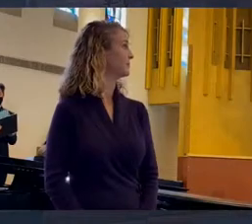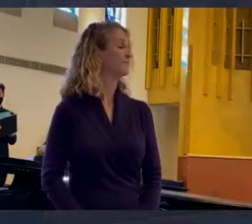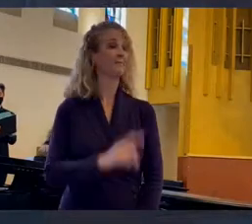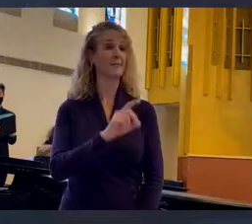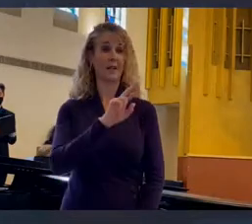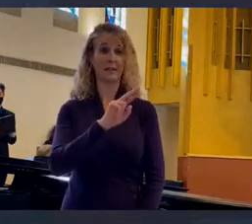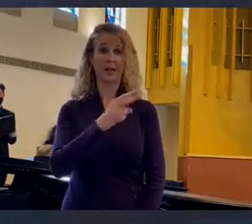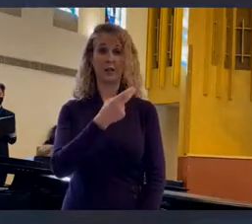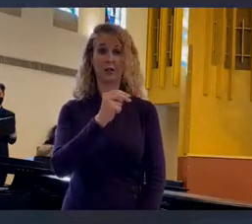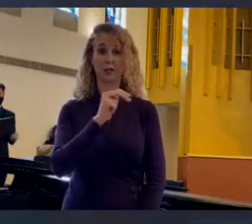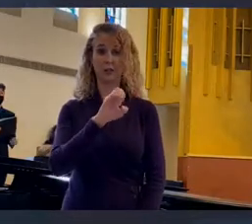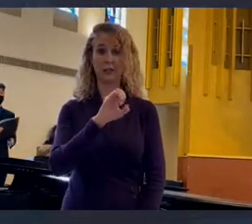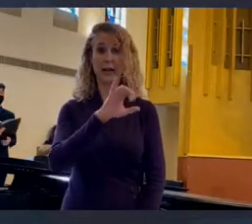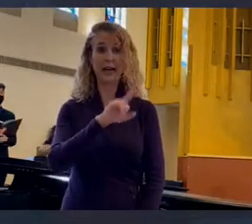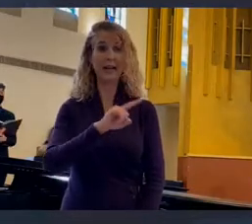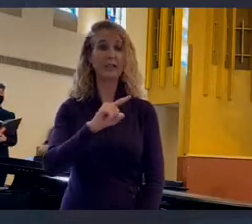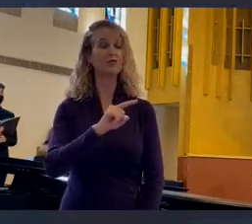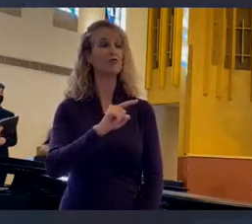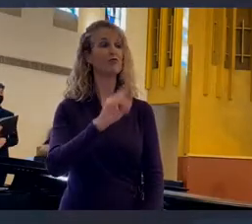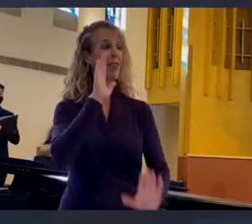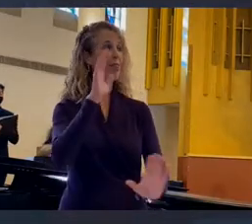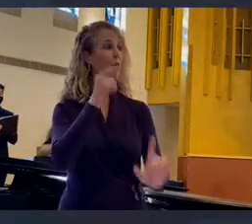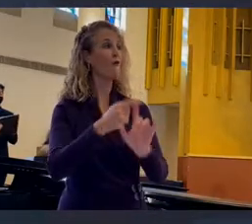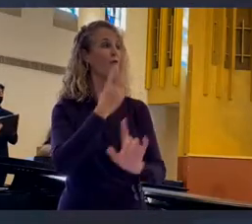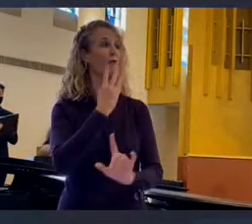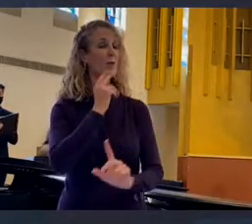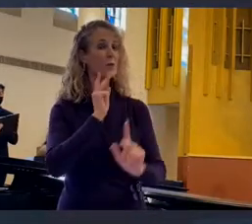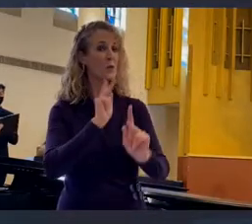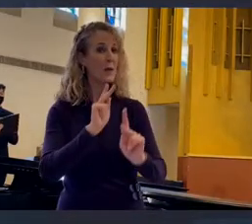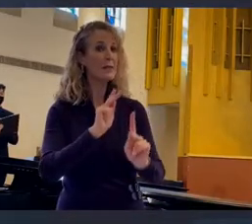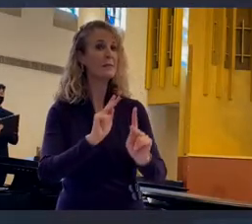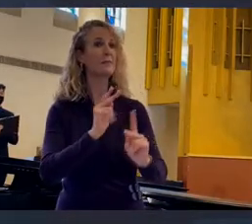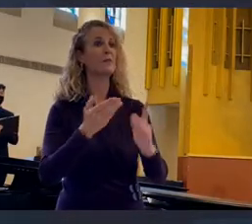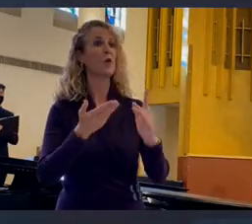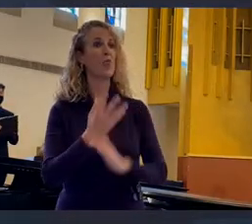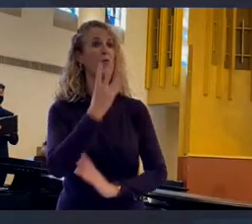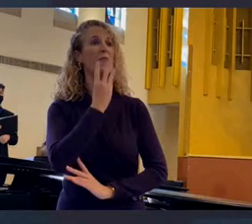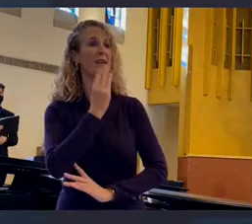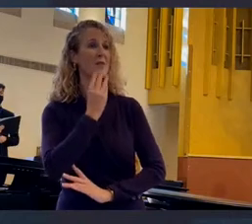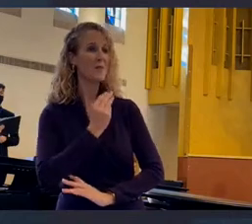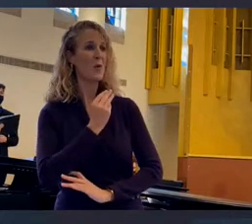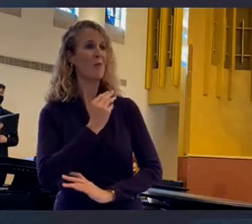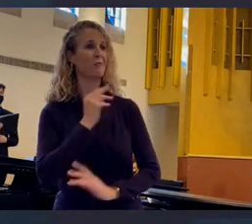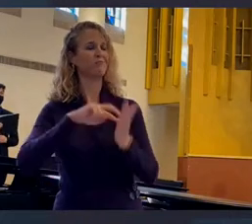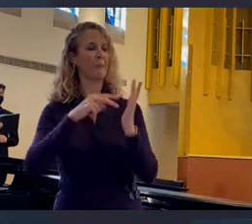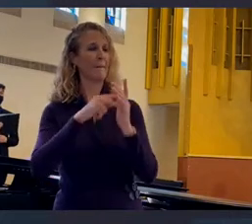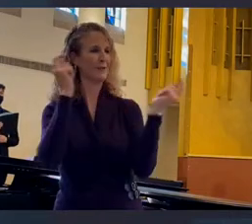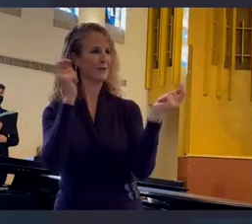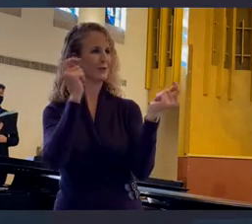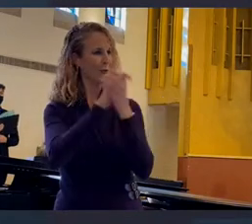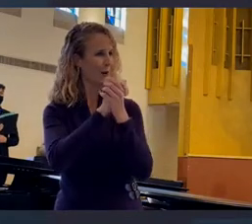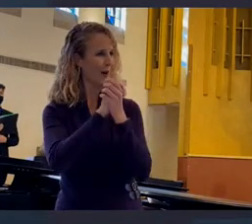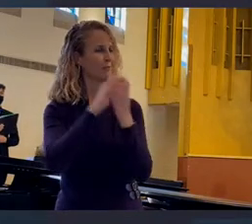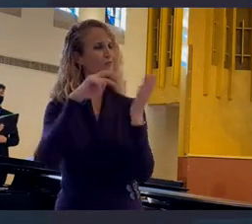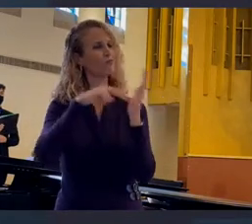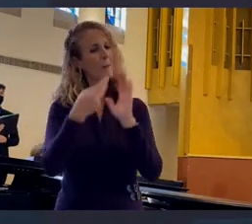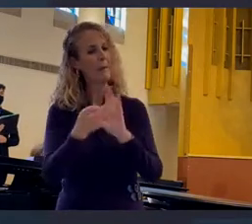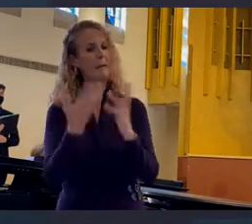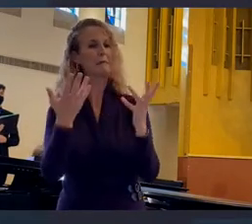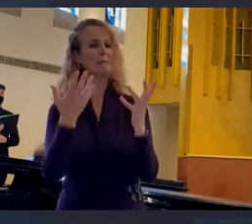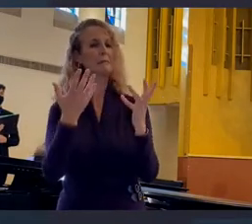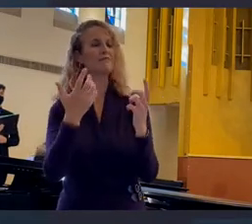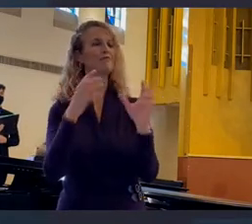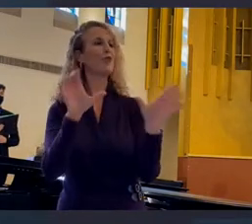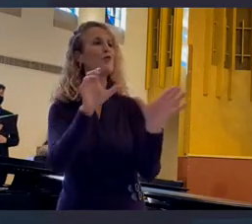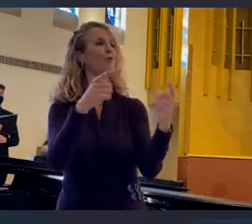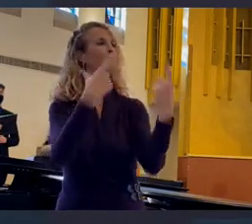Dr. Hanycz, greetings from the Jewish people in the traditional Hebrew, Mazel Tov, which roughly translated means